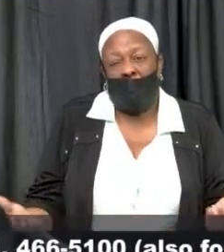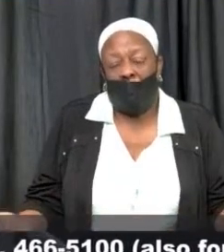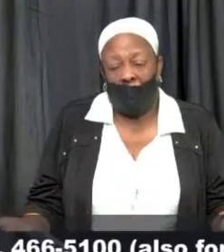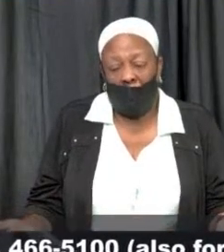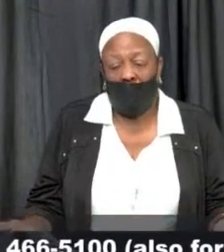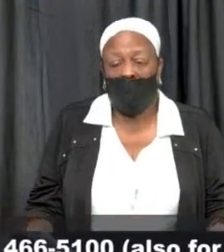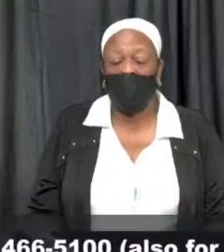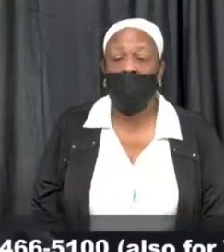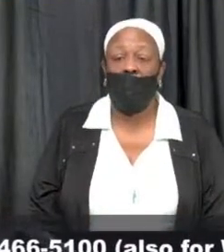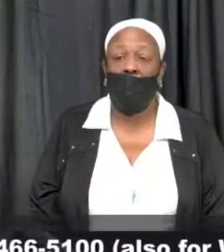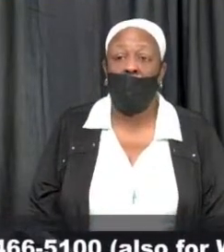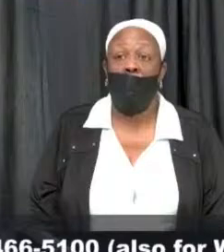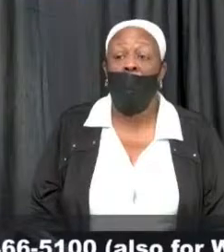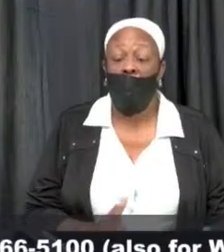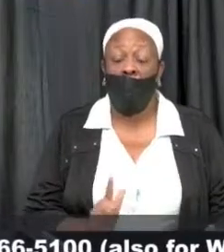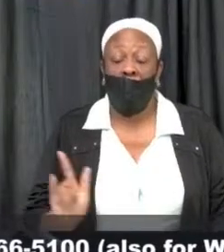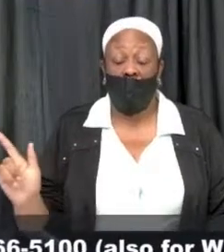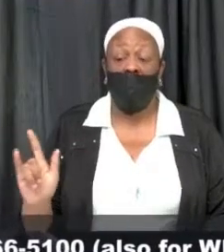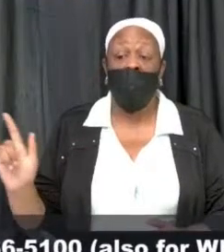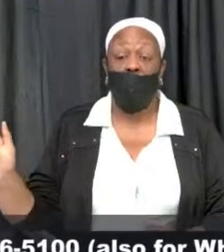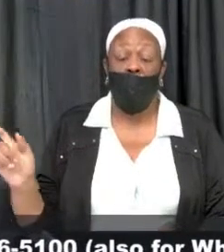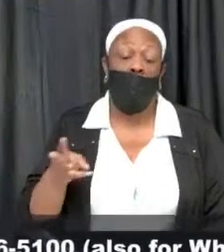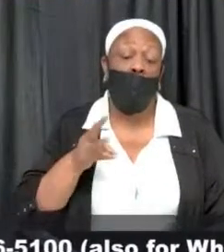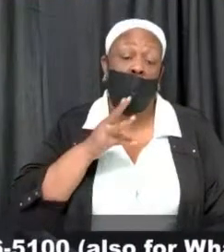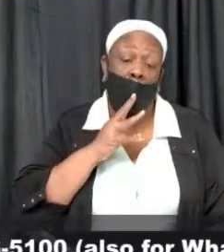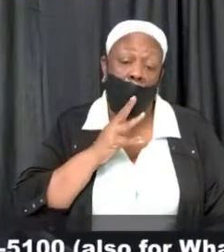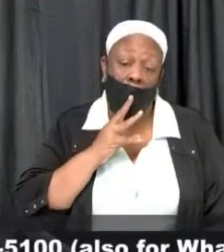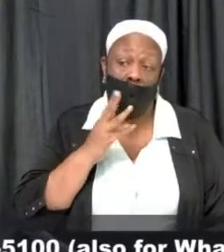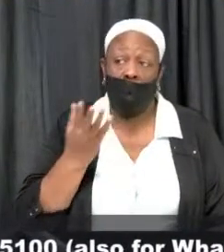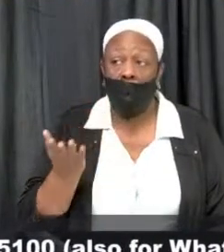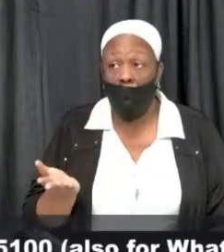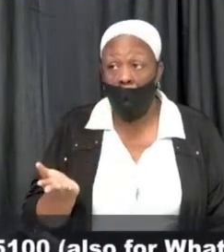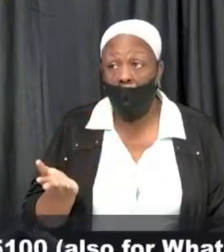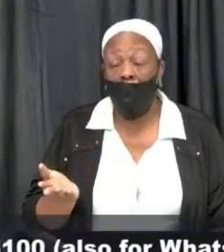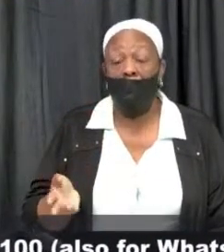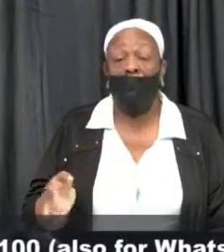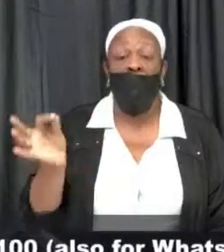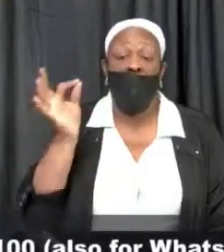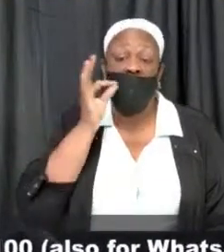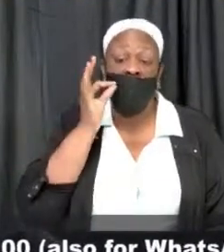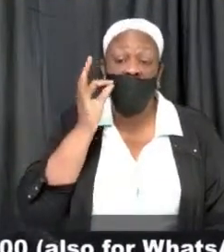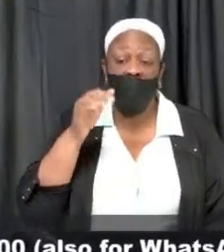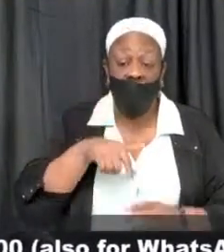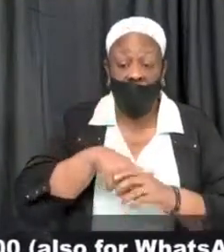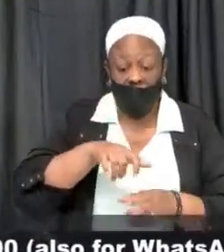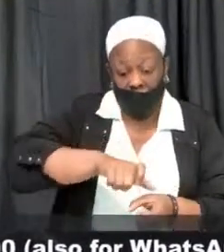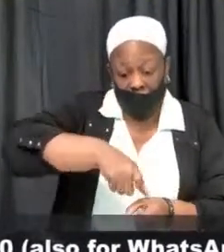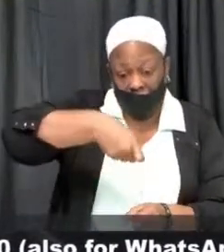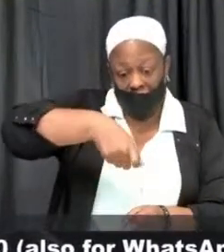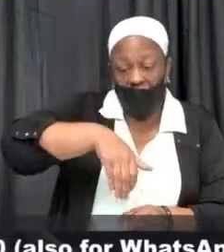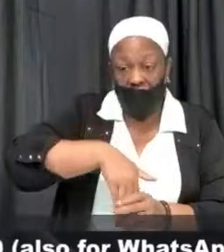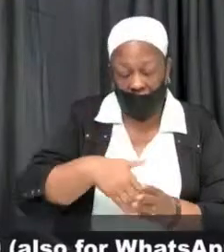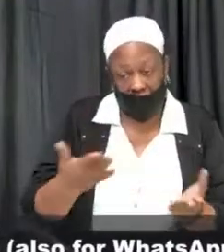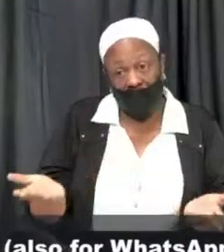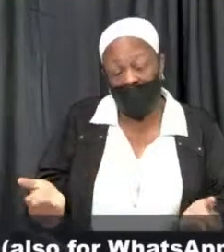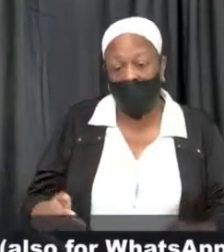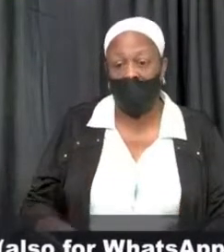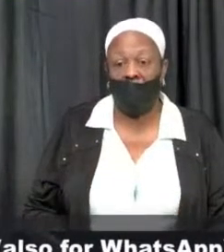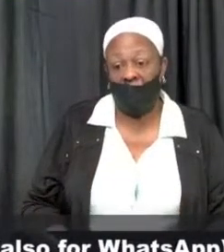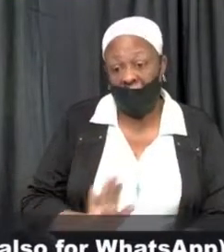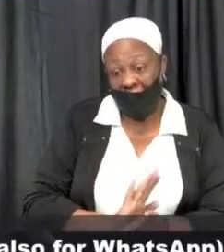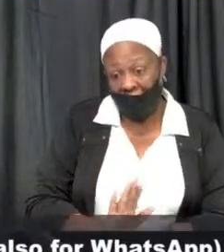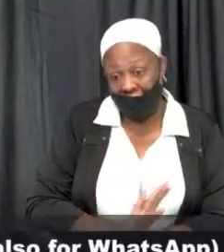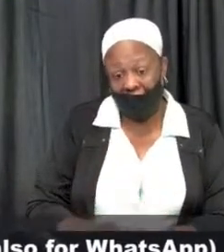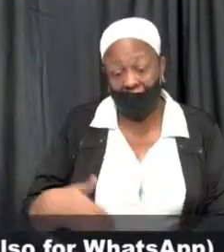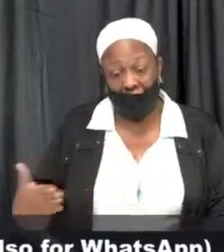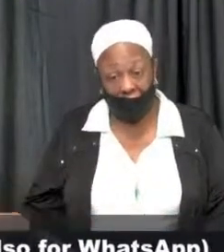relief supplies, we have shipped drinking water, non-perishable food items, cleaning items,